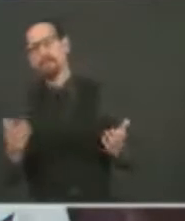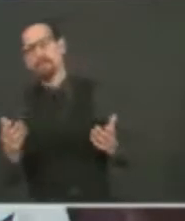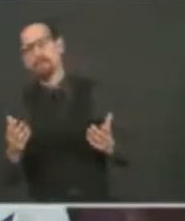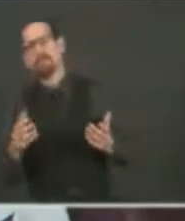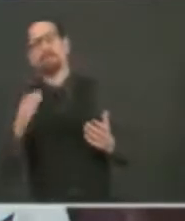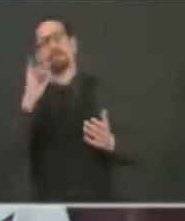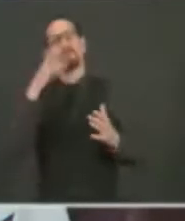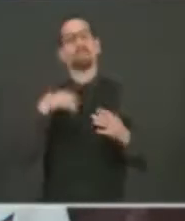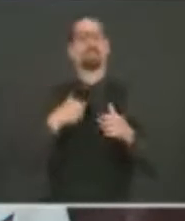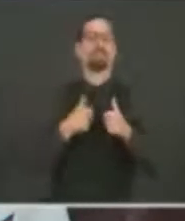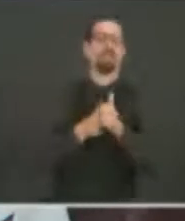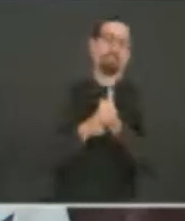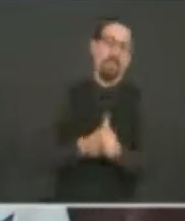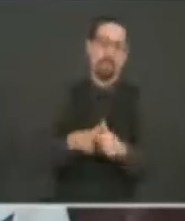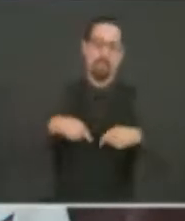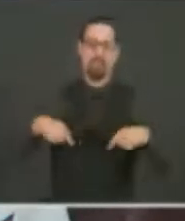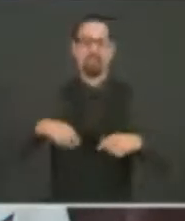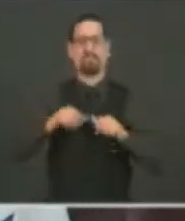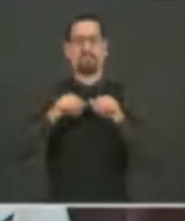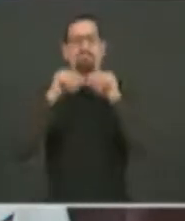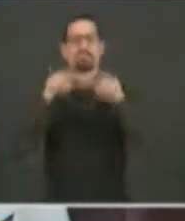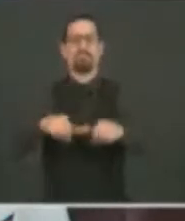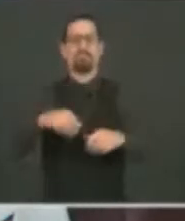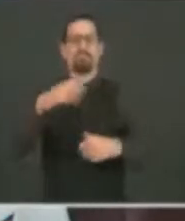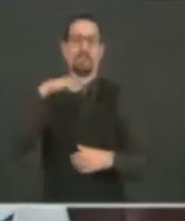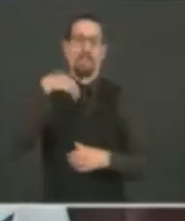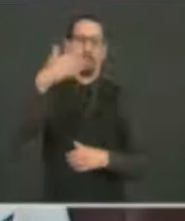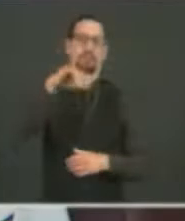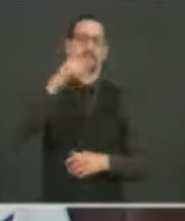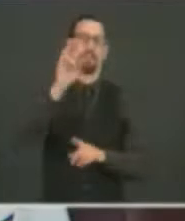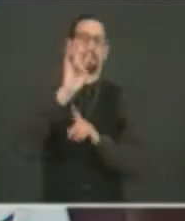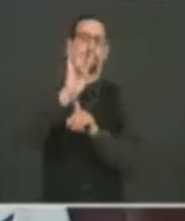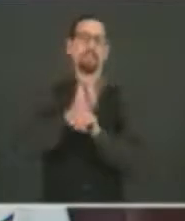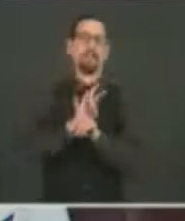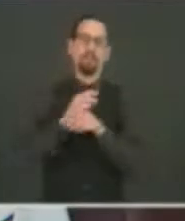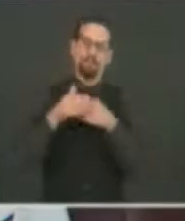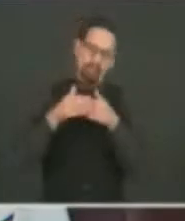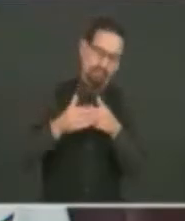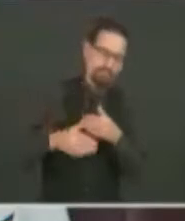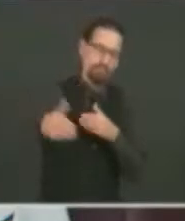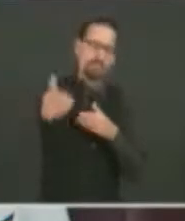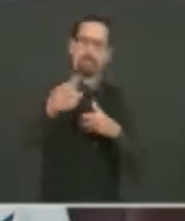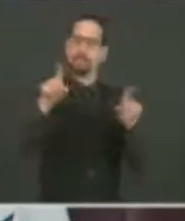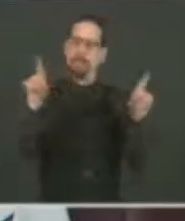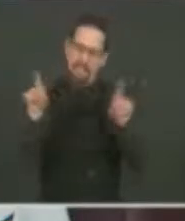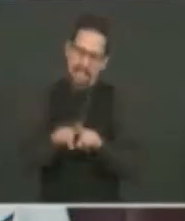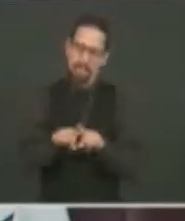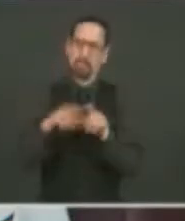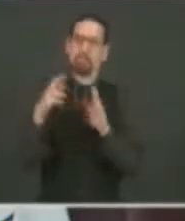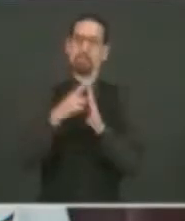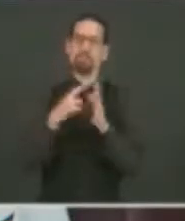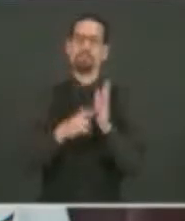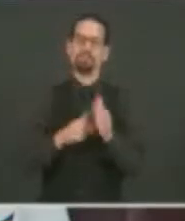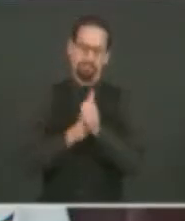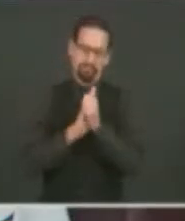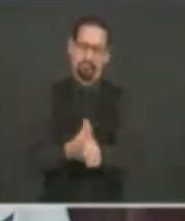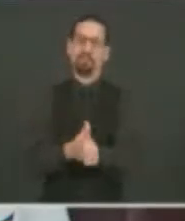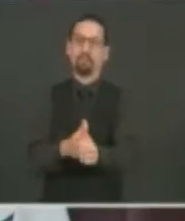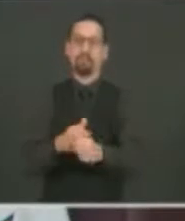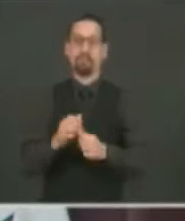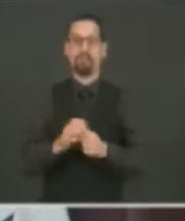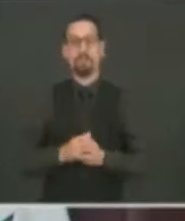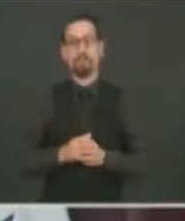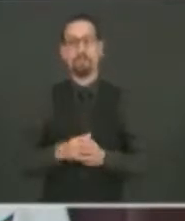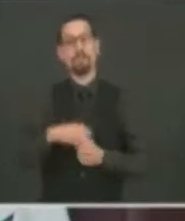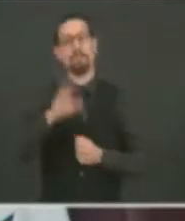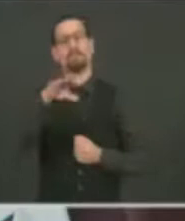feeling the consequences of these outbreaks at Providence College, and to a lesser extent at URI, because yesterday Rhode Island was added